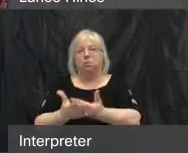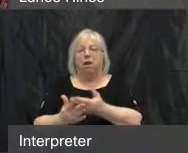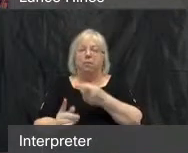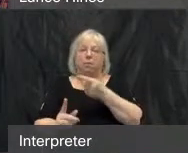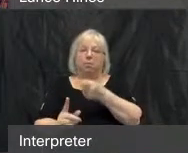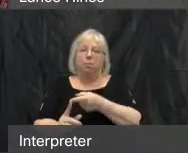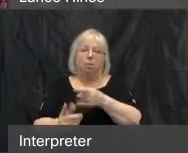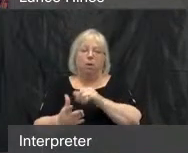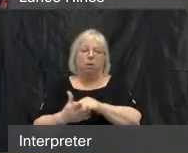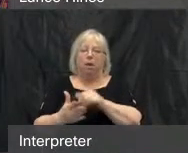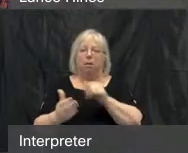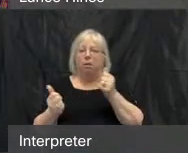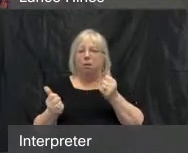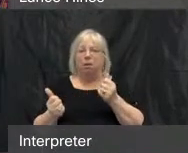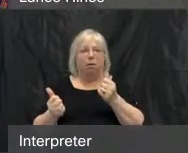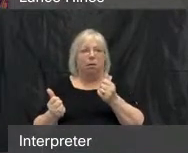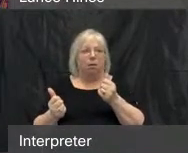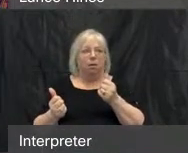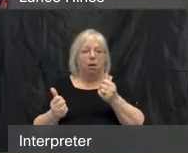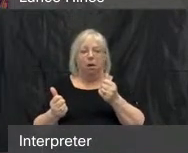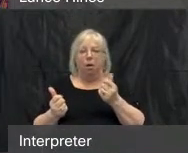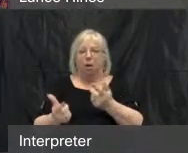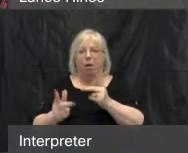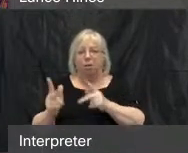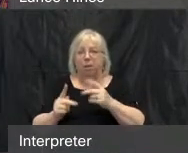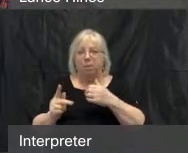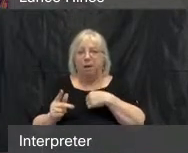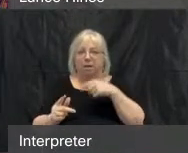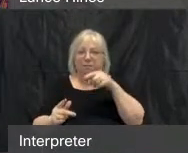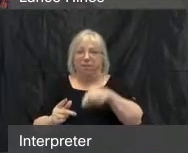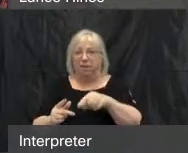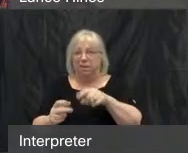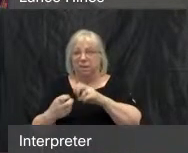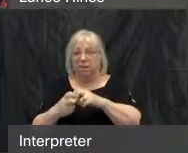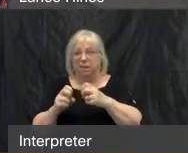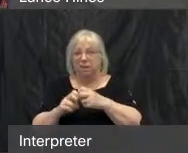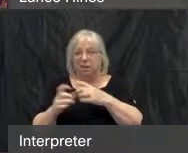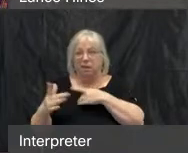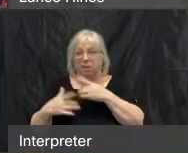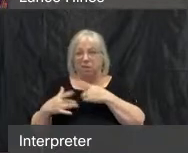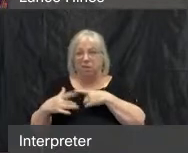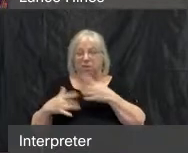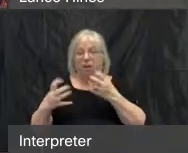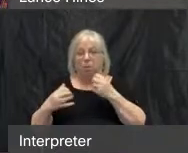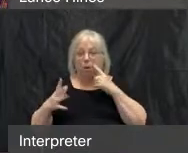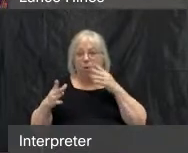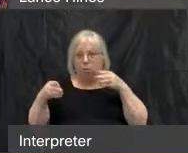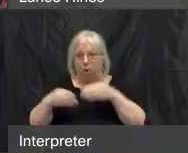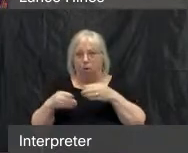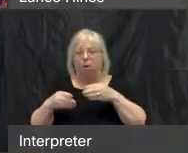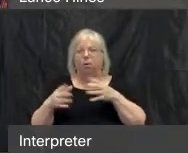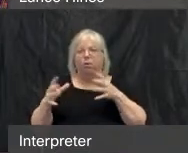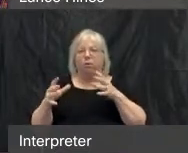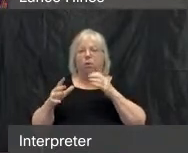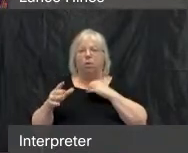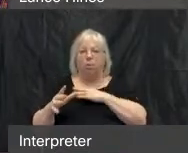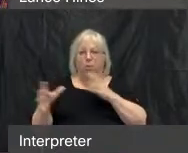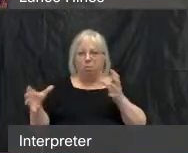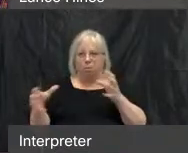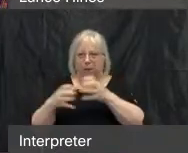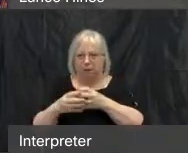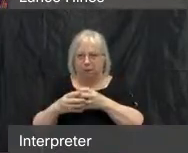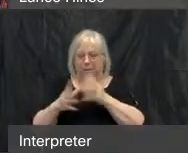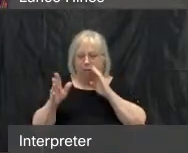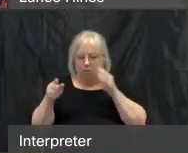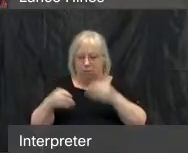where it's everybody's got this widget that they want to work on. And so then we bring the board together and focus them